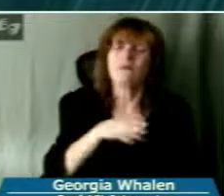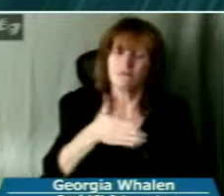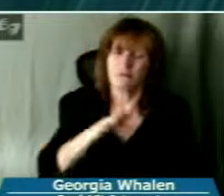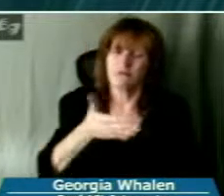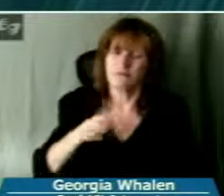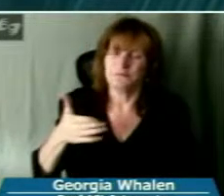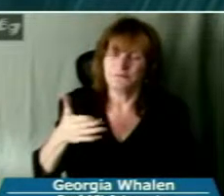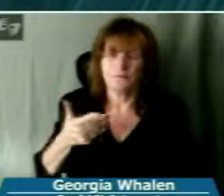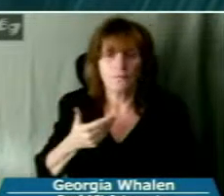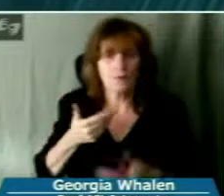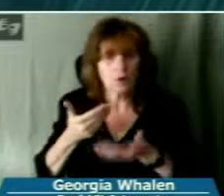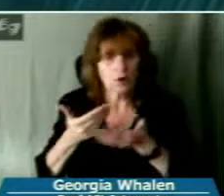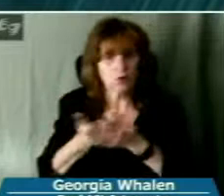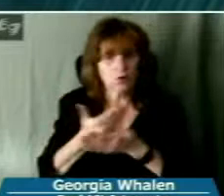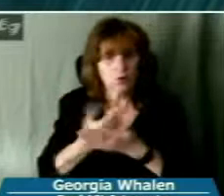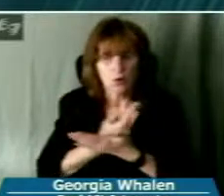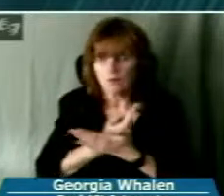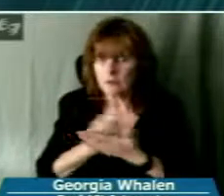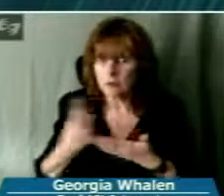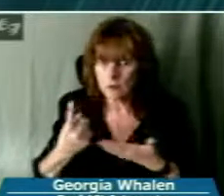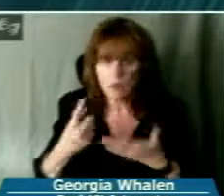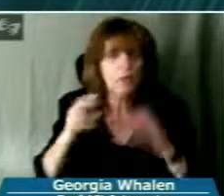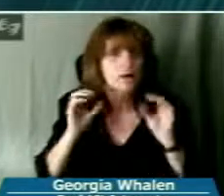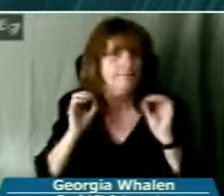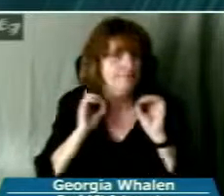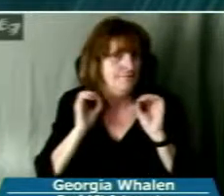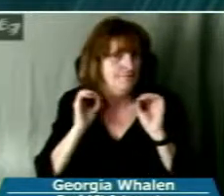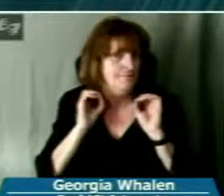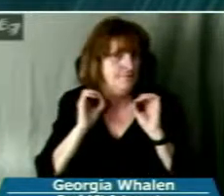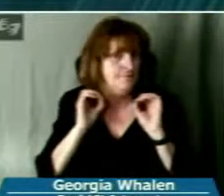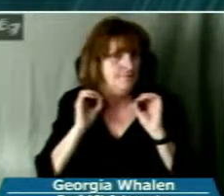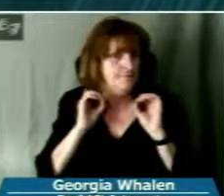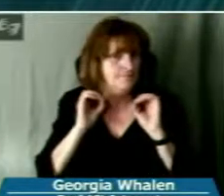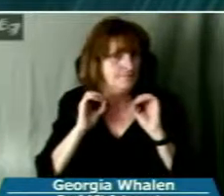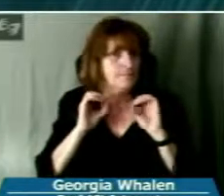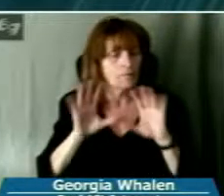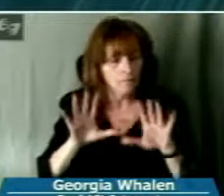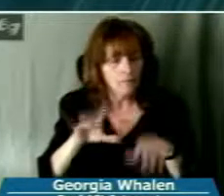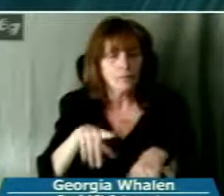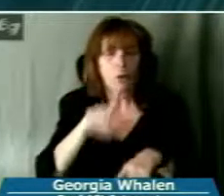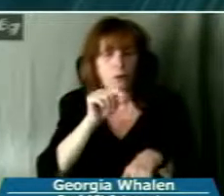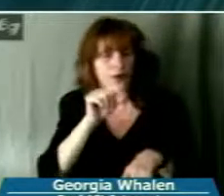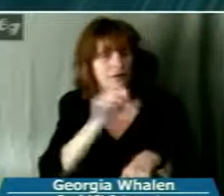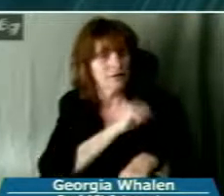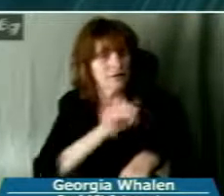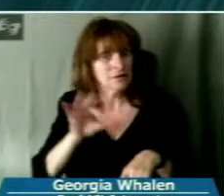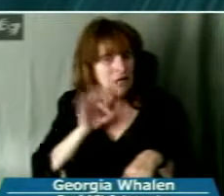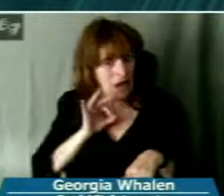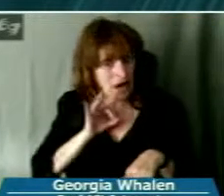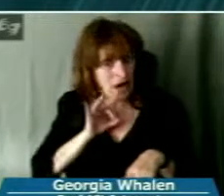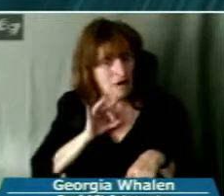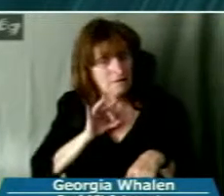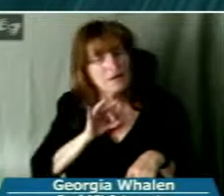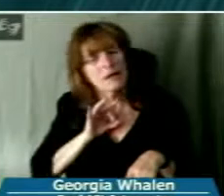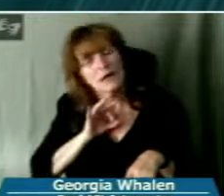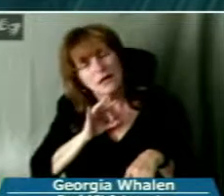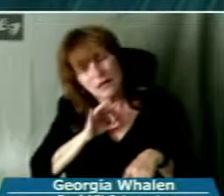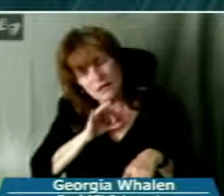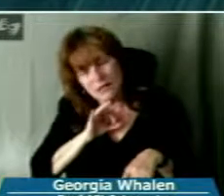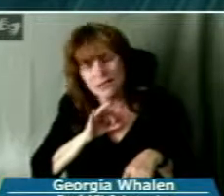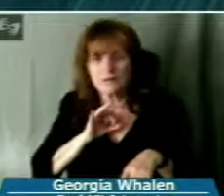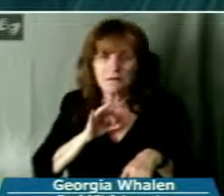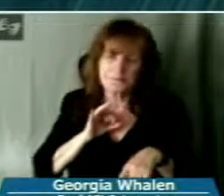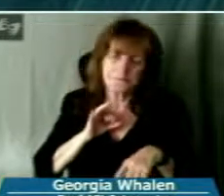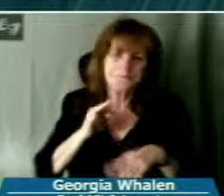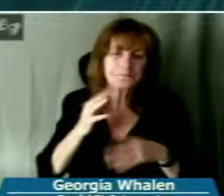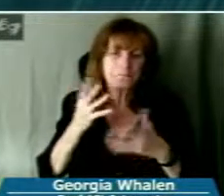been associated with this facility. Overall, 20 staff who worked in the facility. Now, those could be the staff of